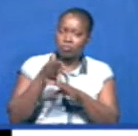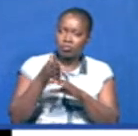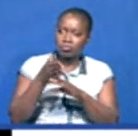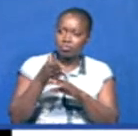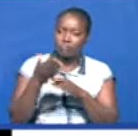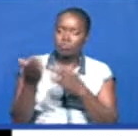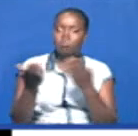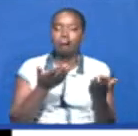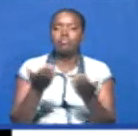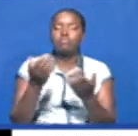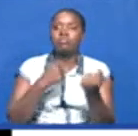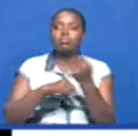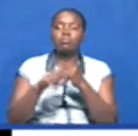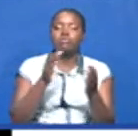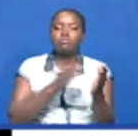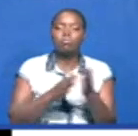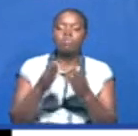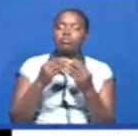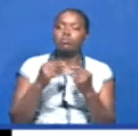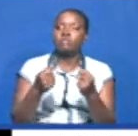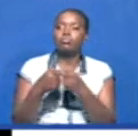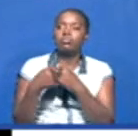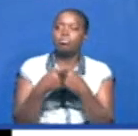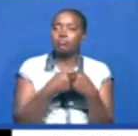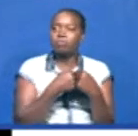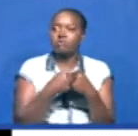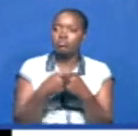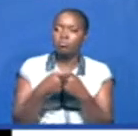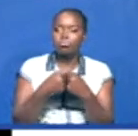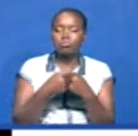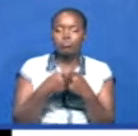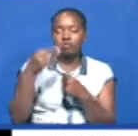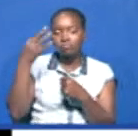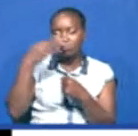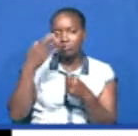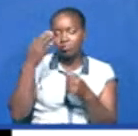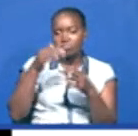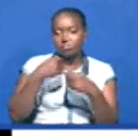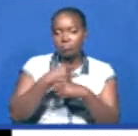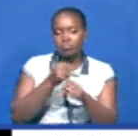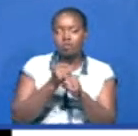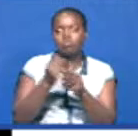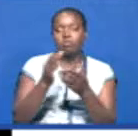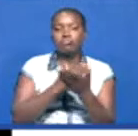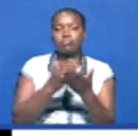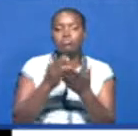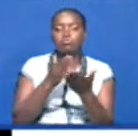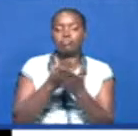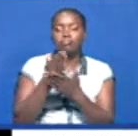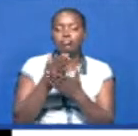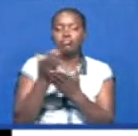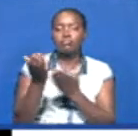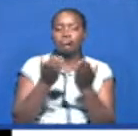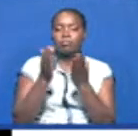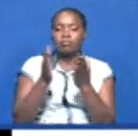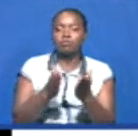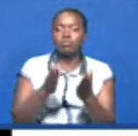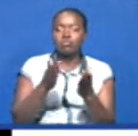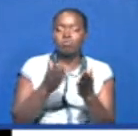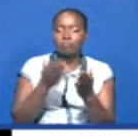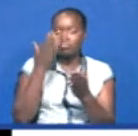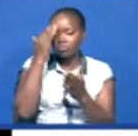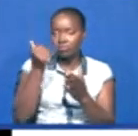The action plan was to address the challenges faced by the manufacturing sector and the genuine traders due to illicit trade,